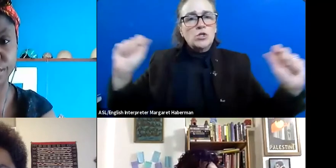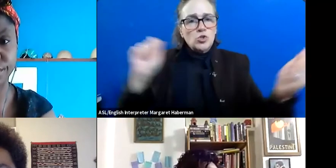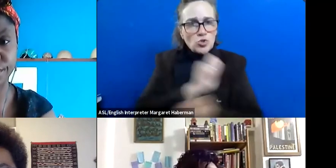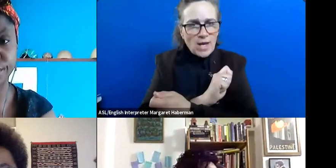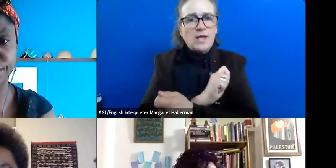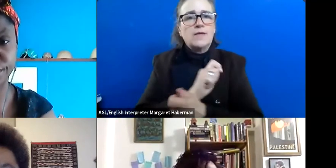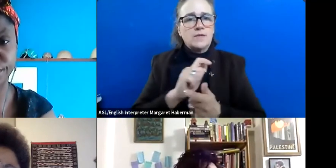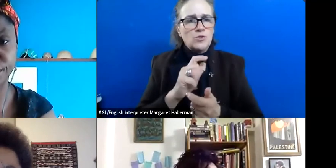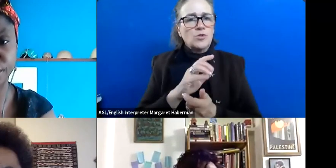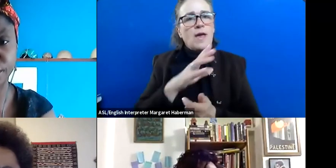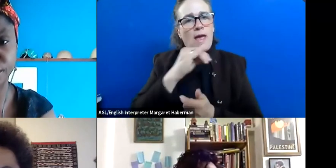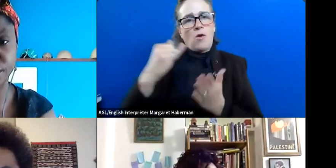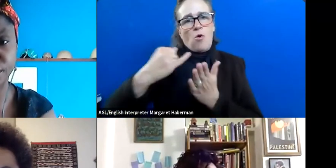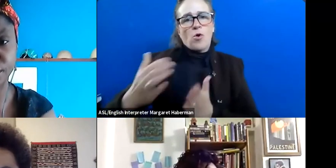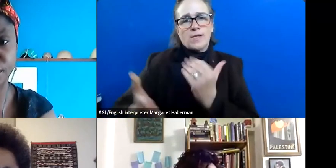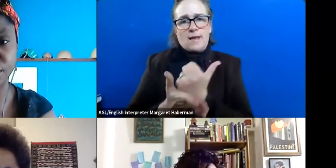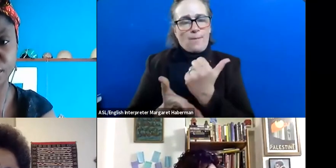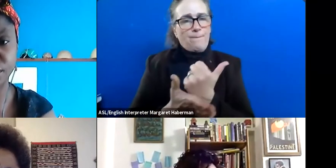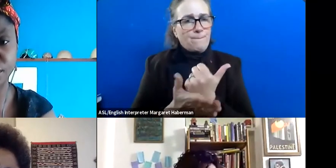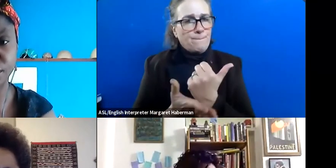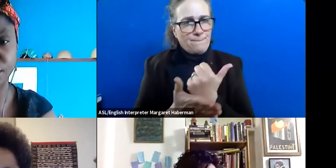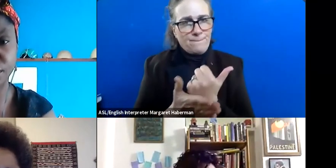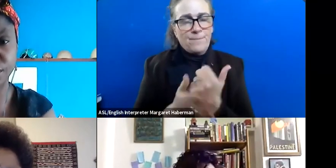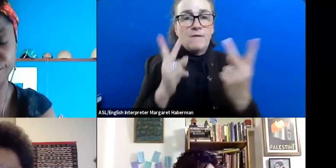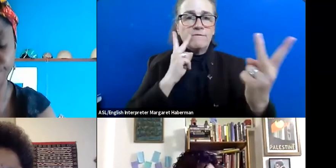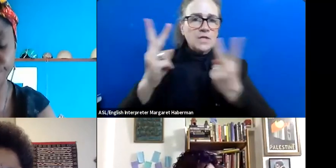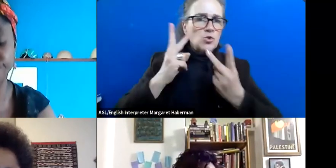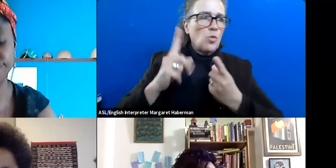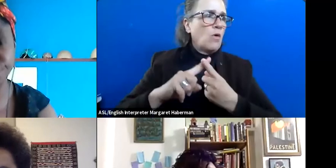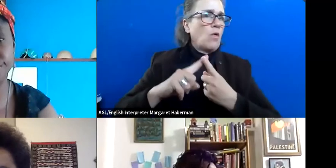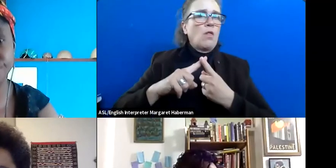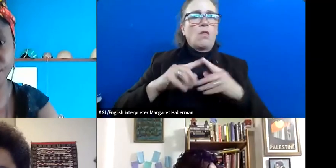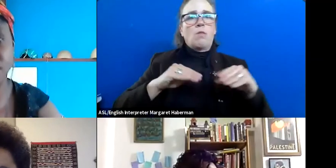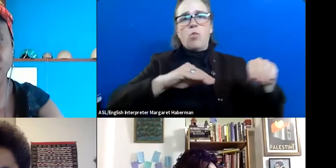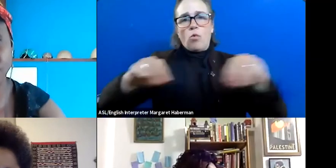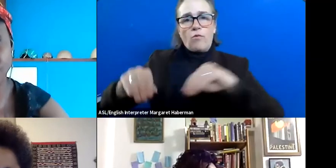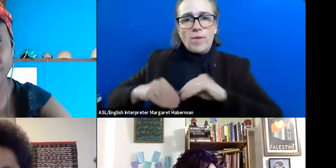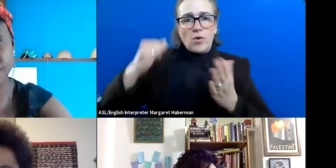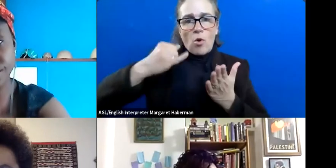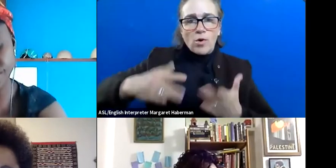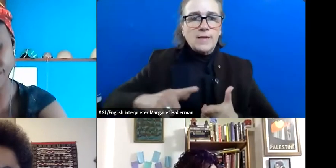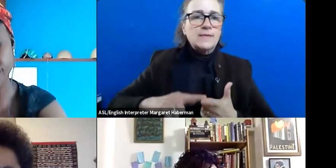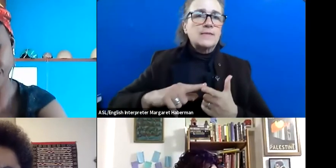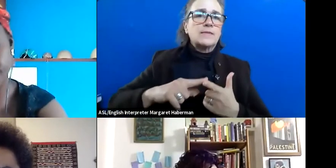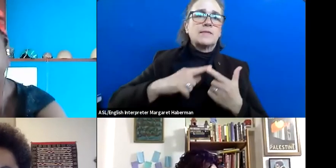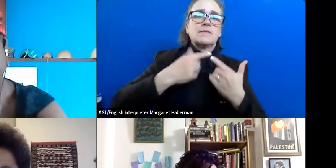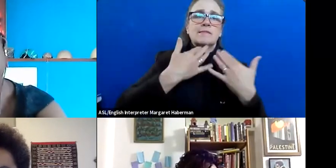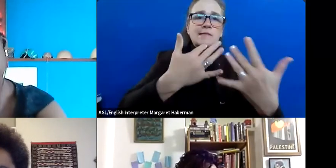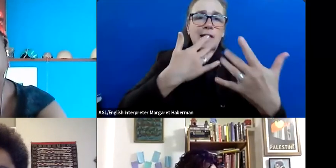there. Visual artists, movement artists, lyricists,